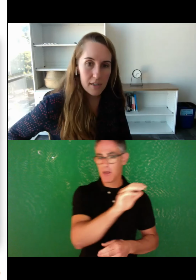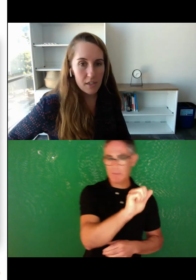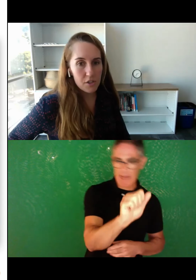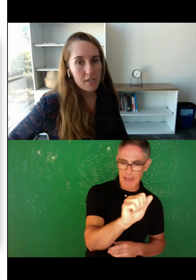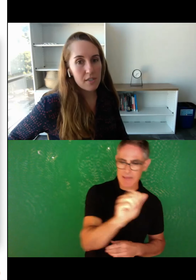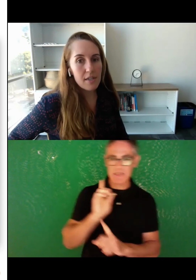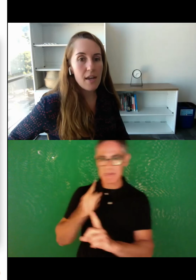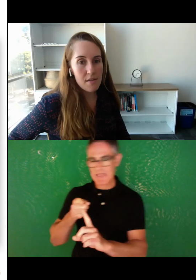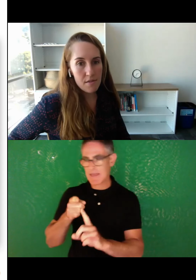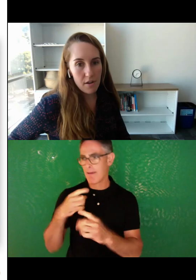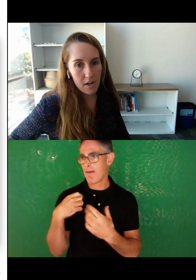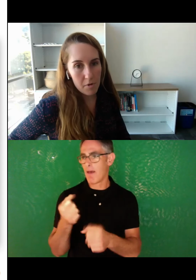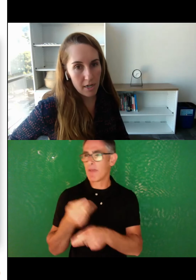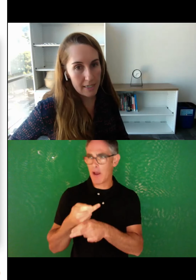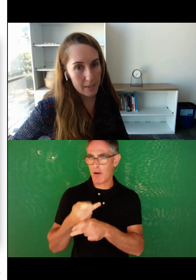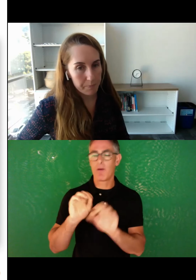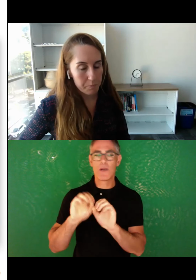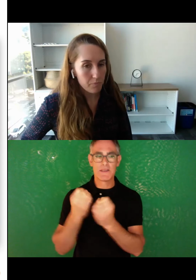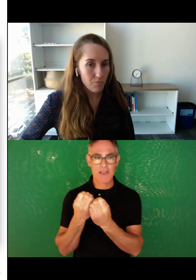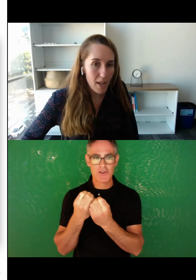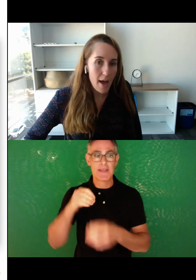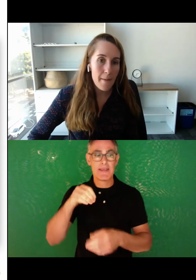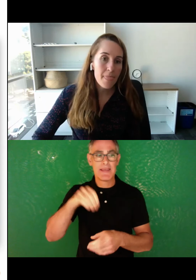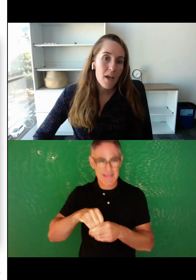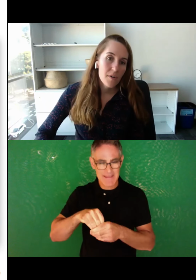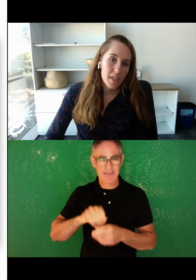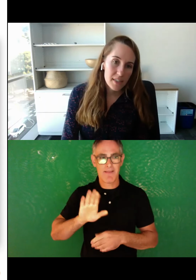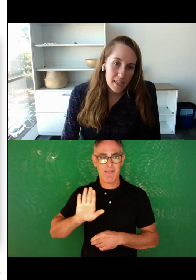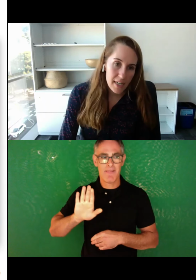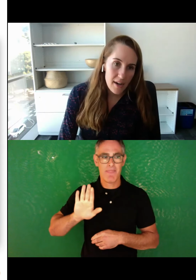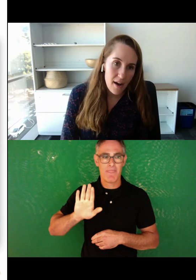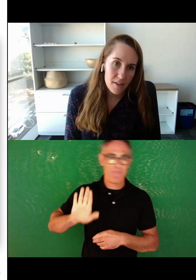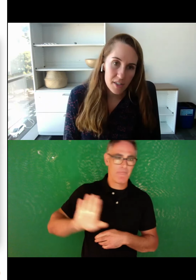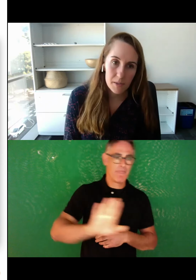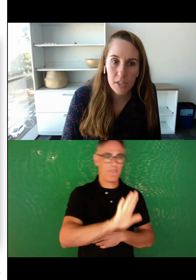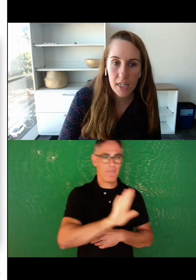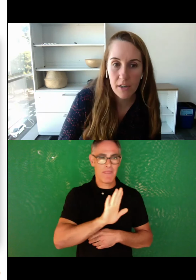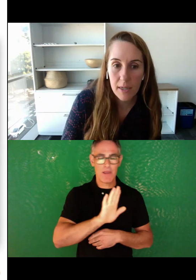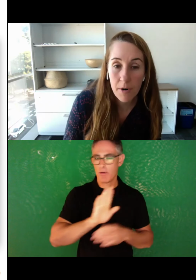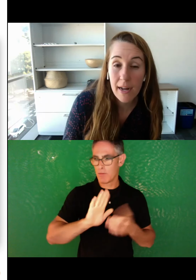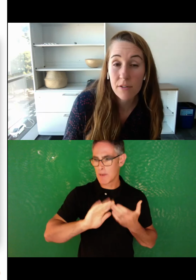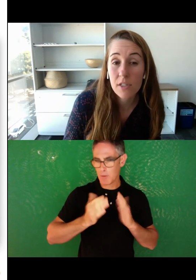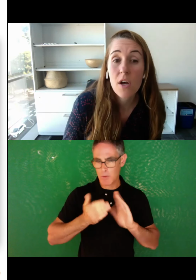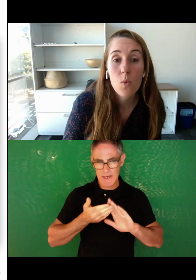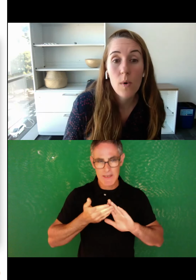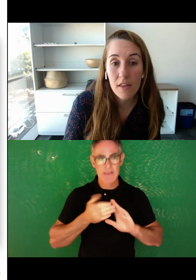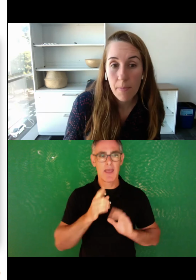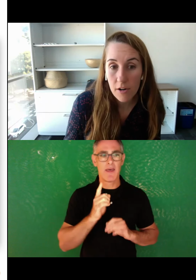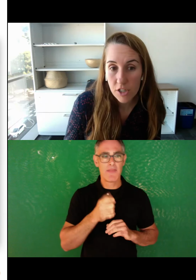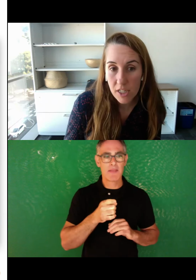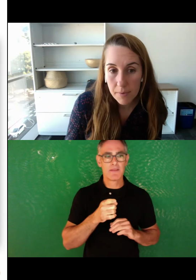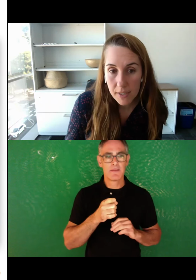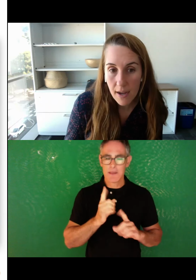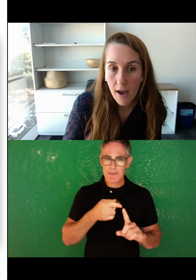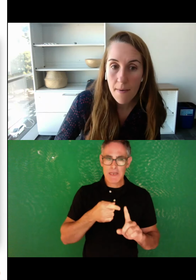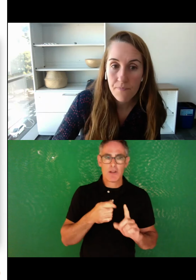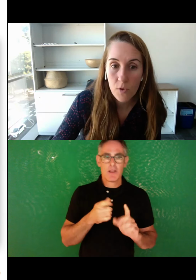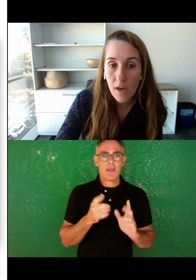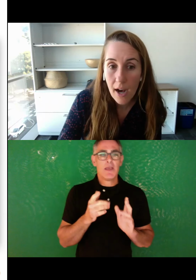healthcare organizations in their communities. We can see this is particularly pronounced with